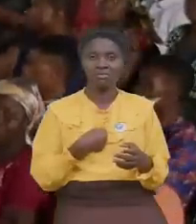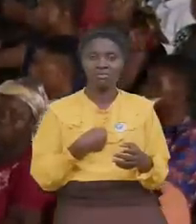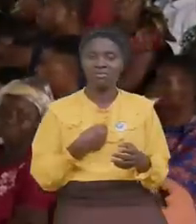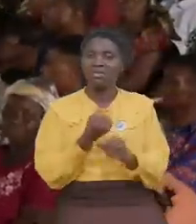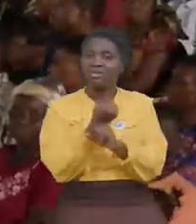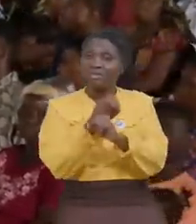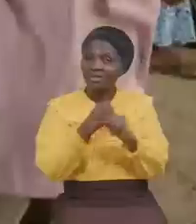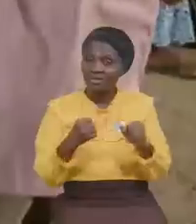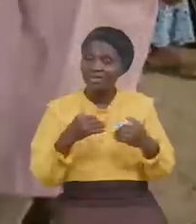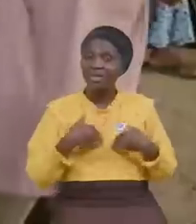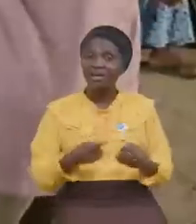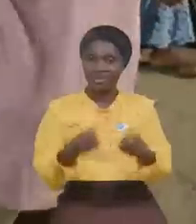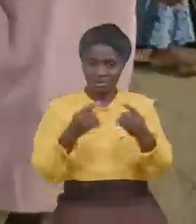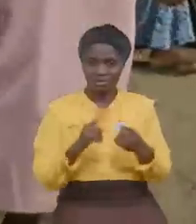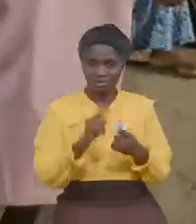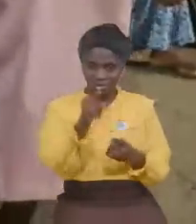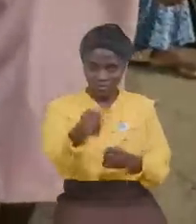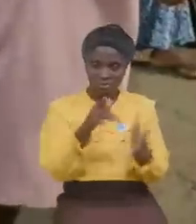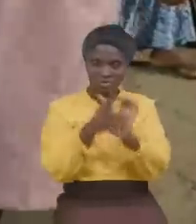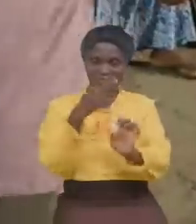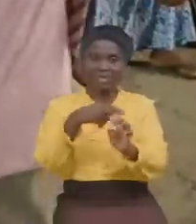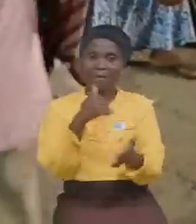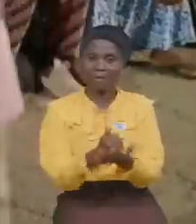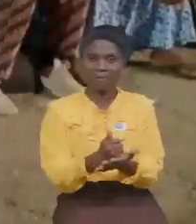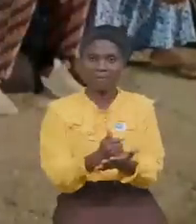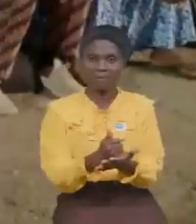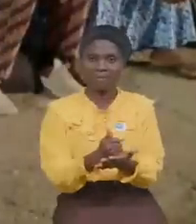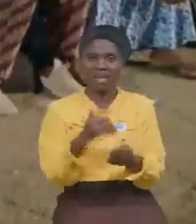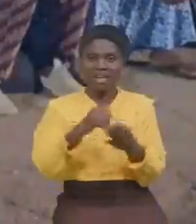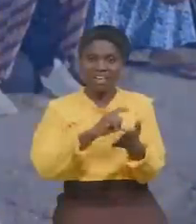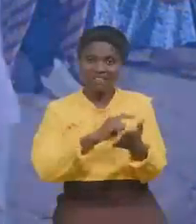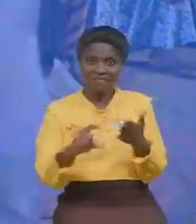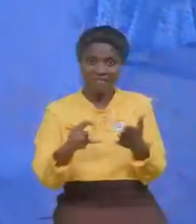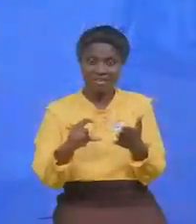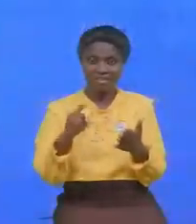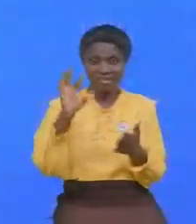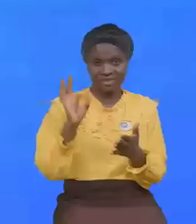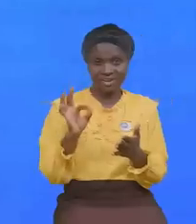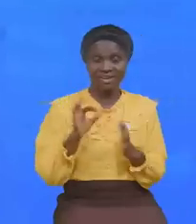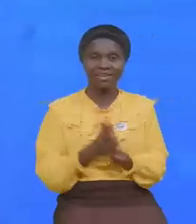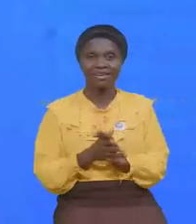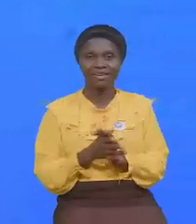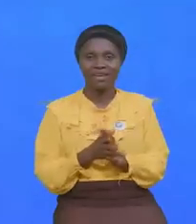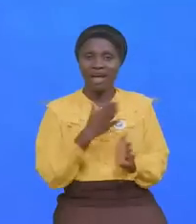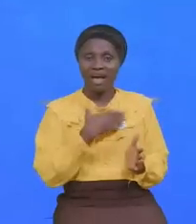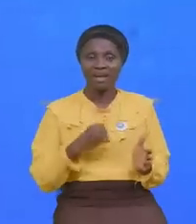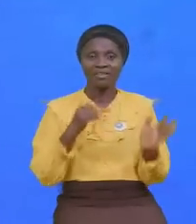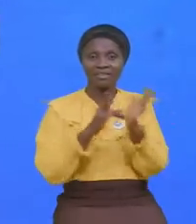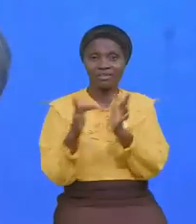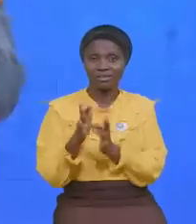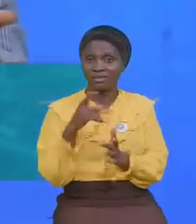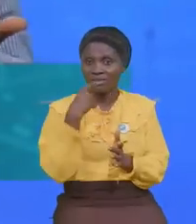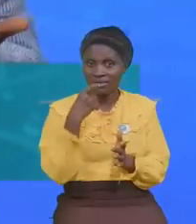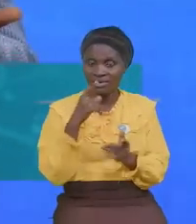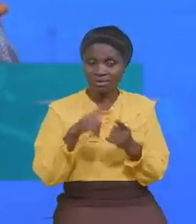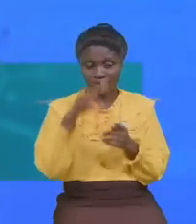Salvation has come to you. Look at verse 9. In verse 9, and Jesus said unto